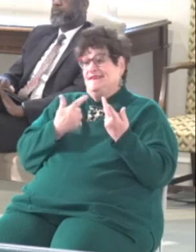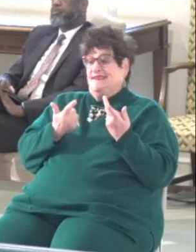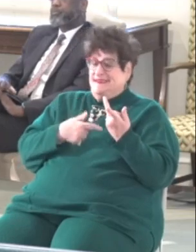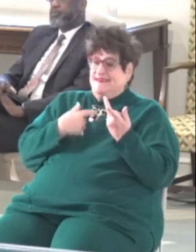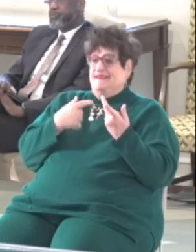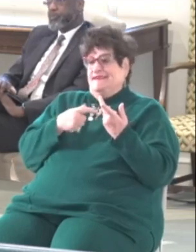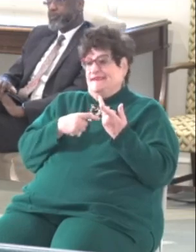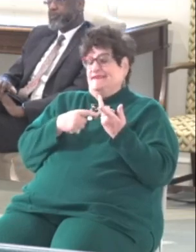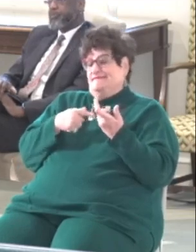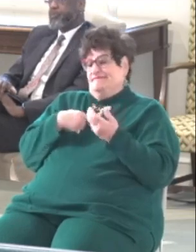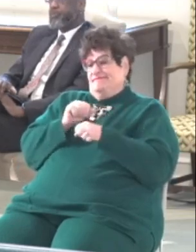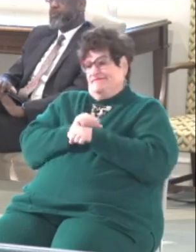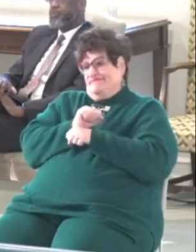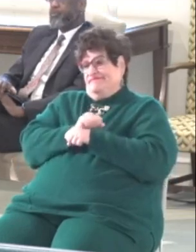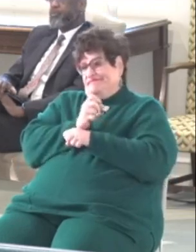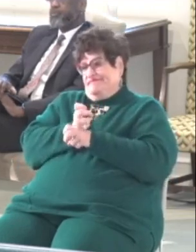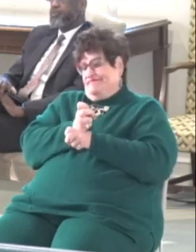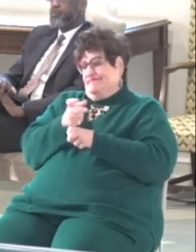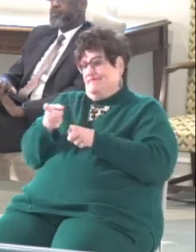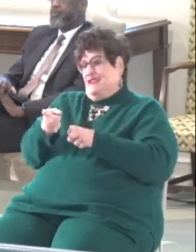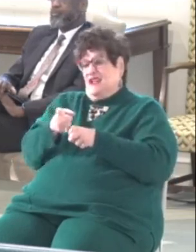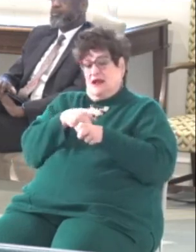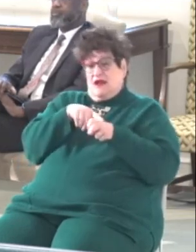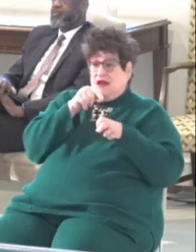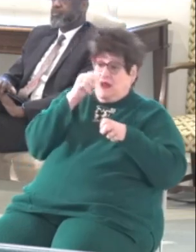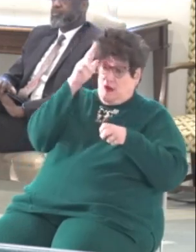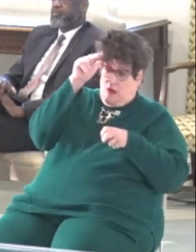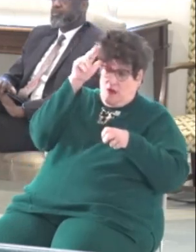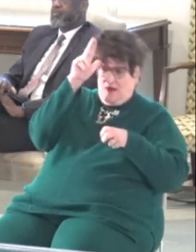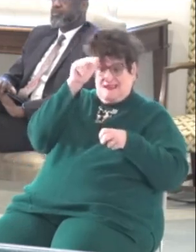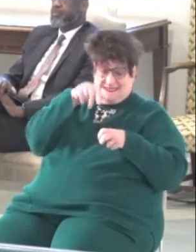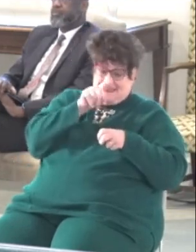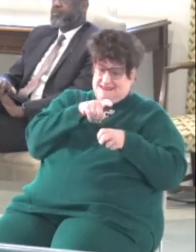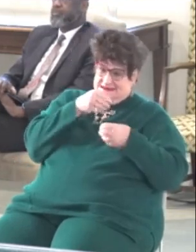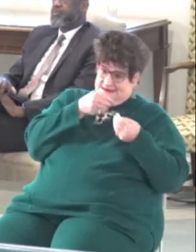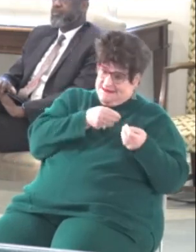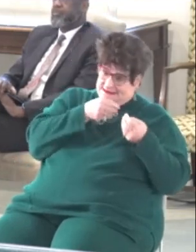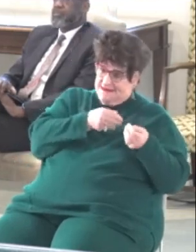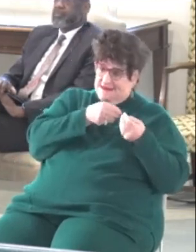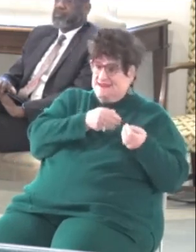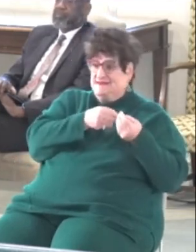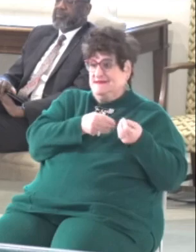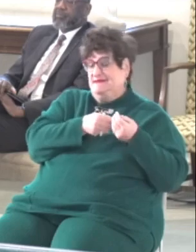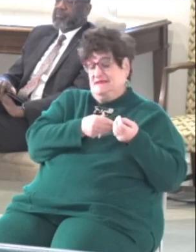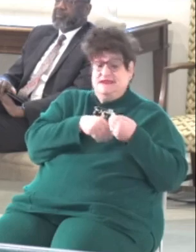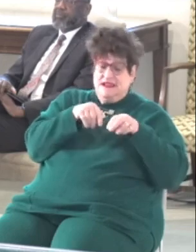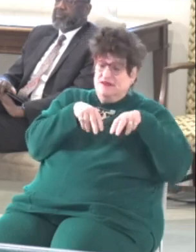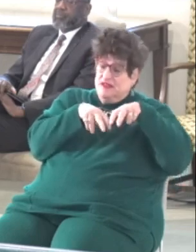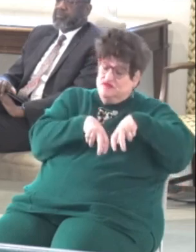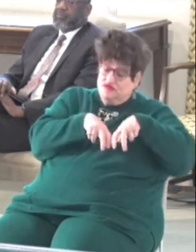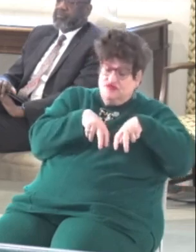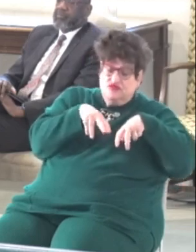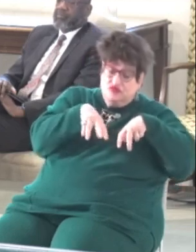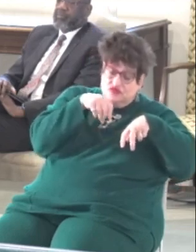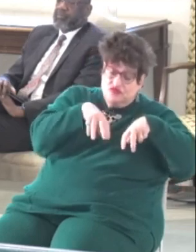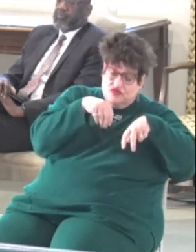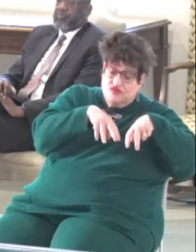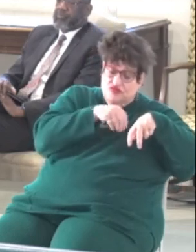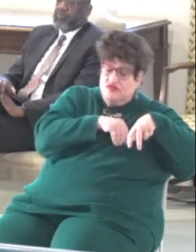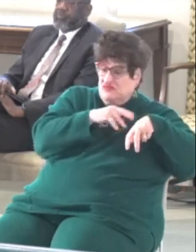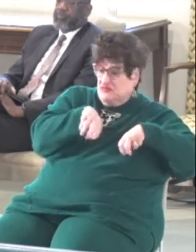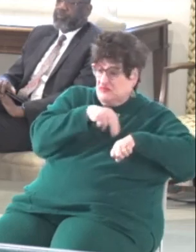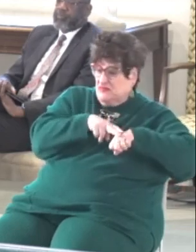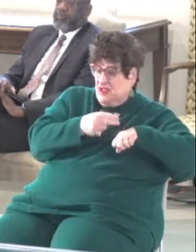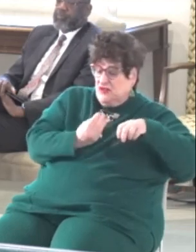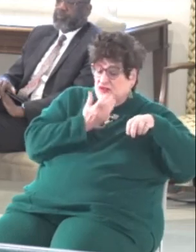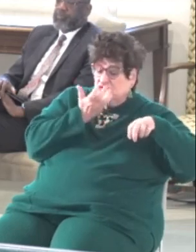the tending? Horses need to be fed twice a day, even when there's good grazing. And so it fell upon my sister